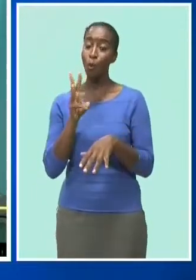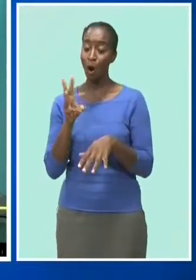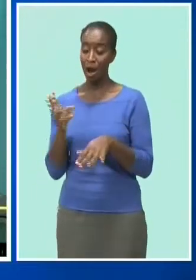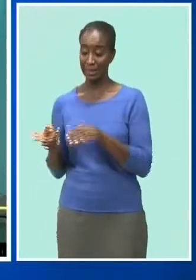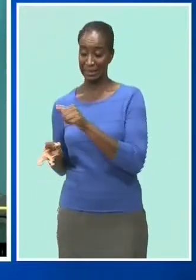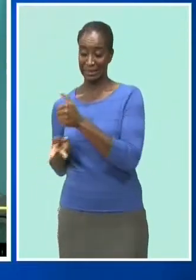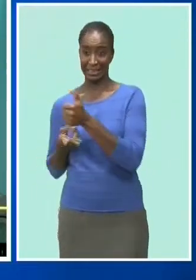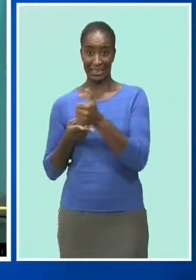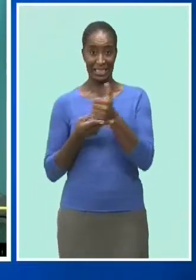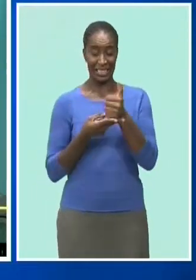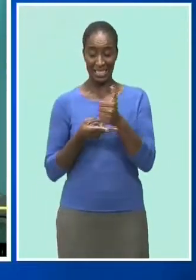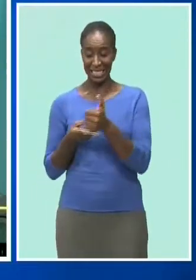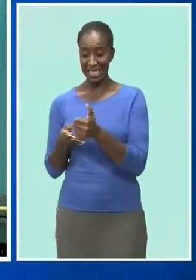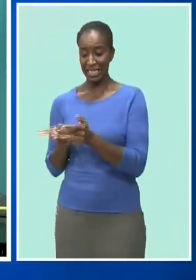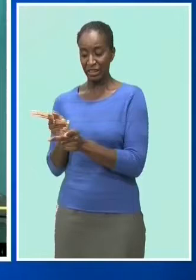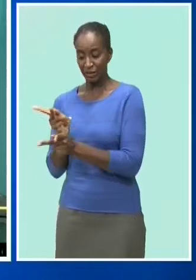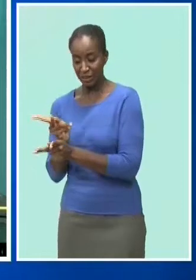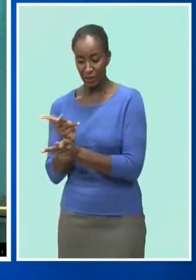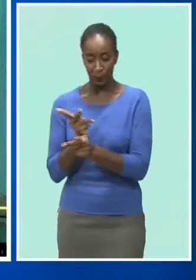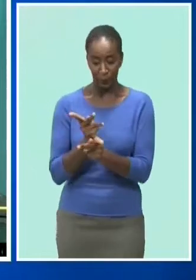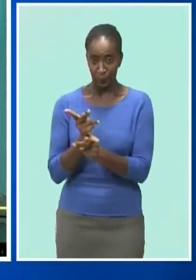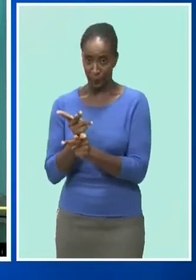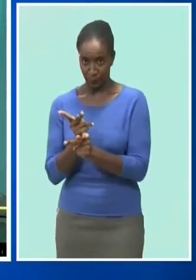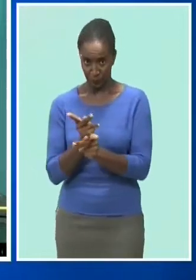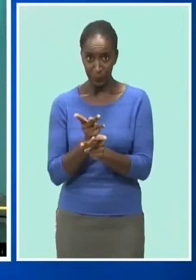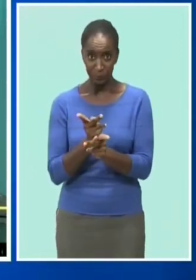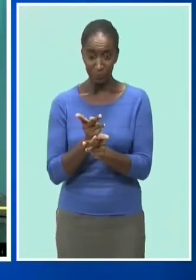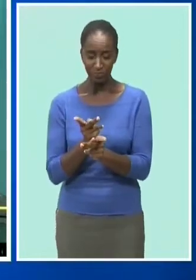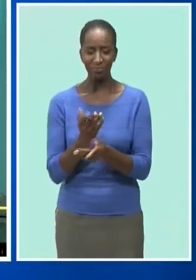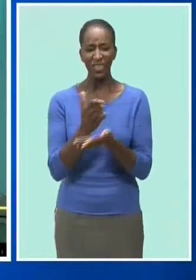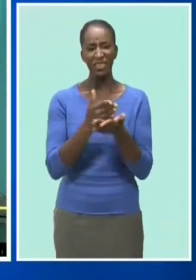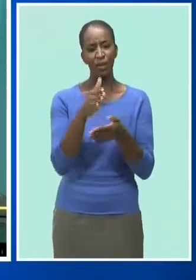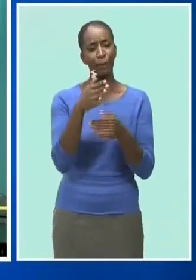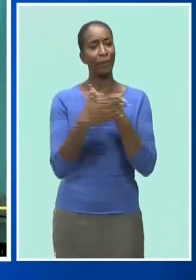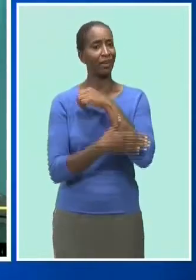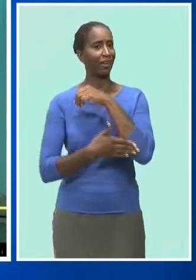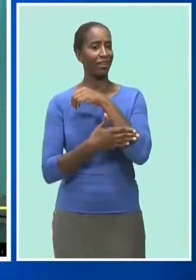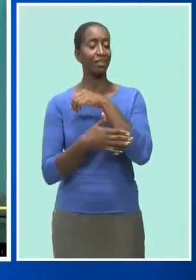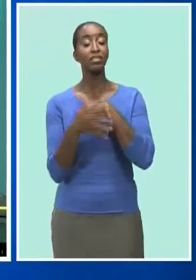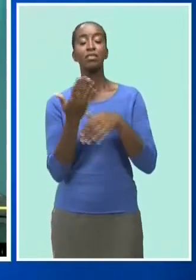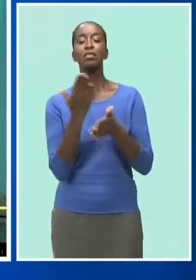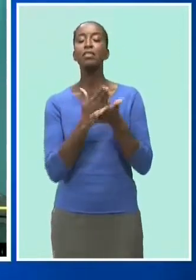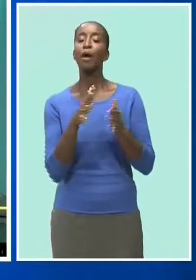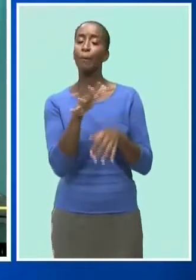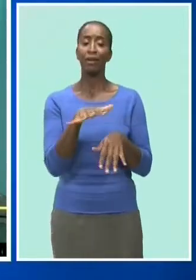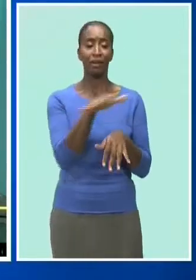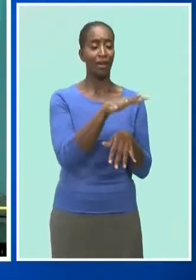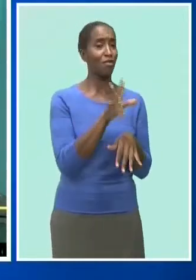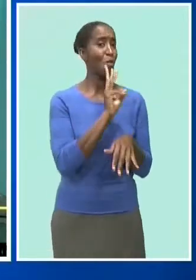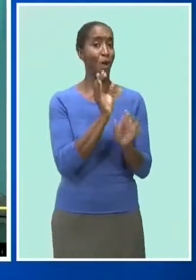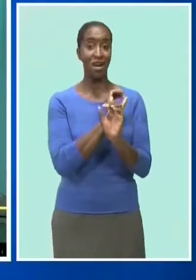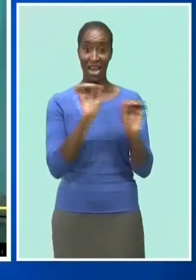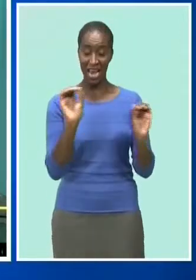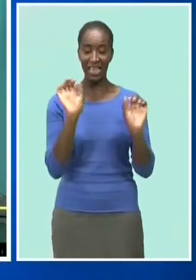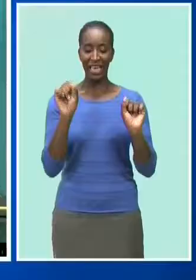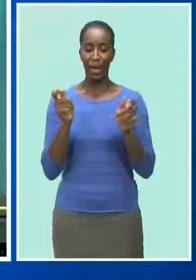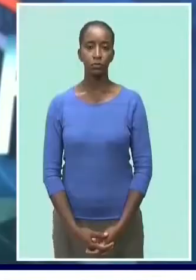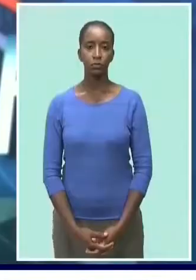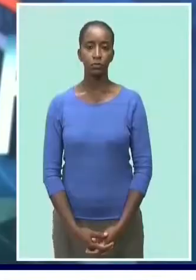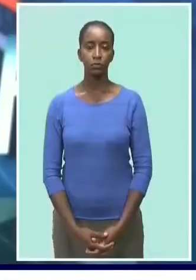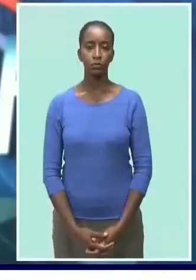and making sure that areas that would be challenged in terms of getting the water supply, that we're covering that as